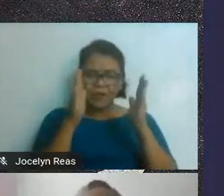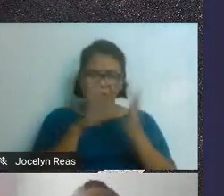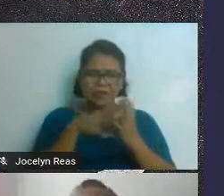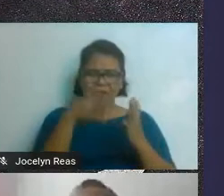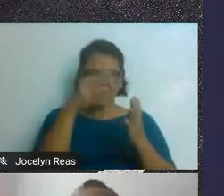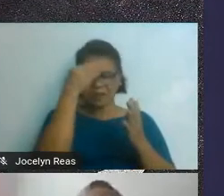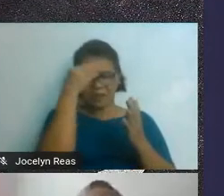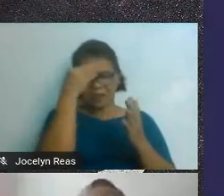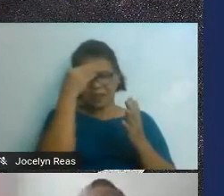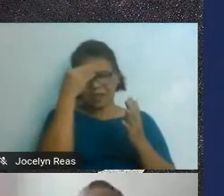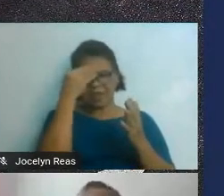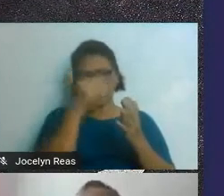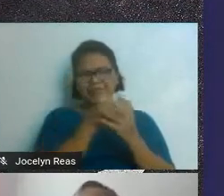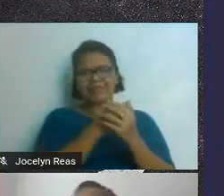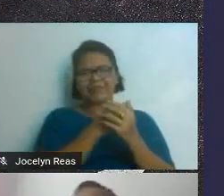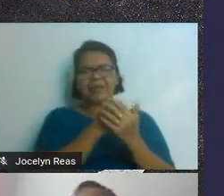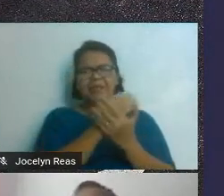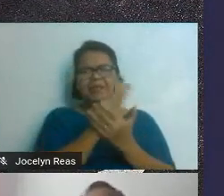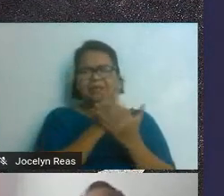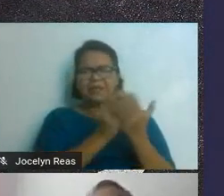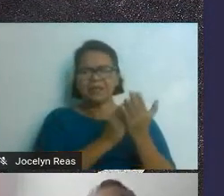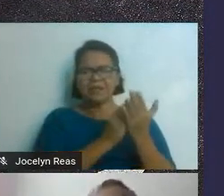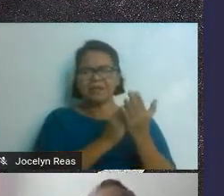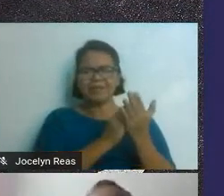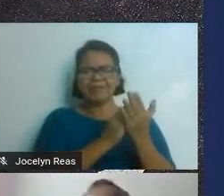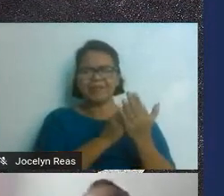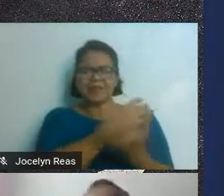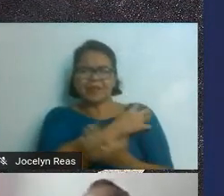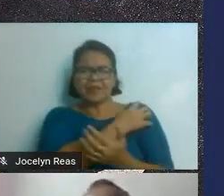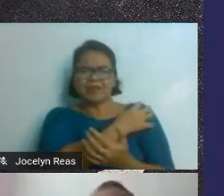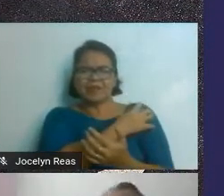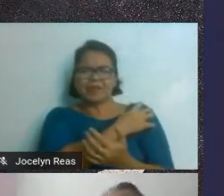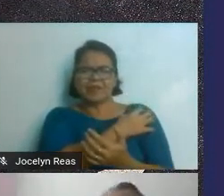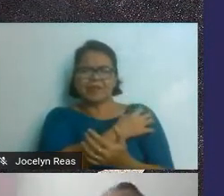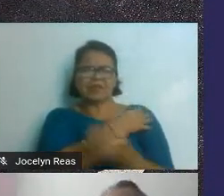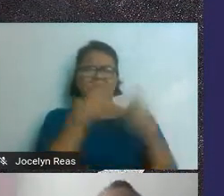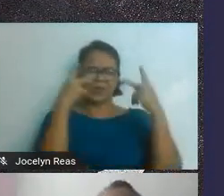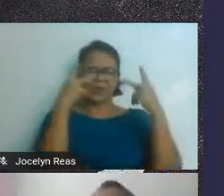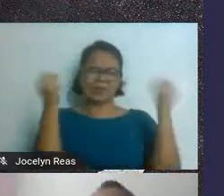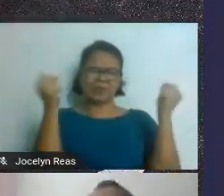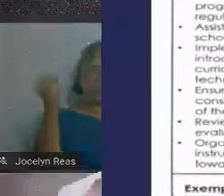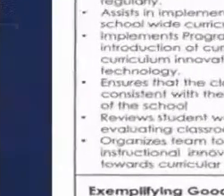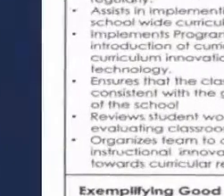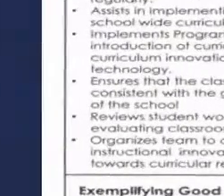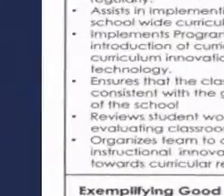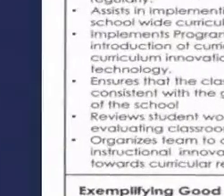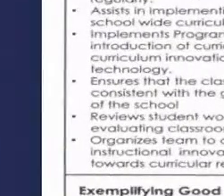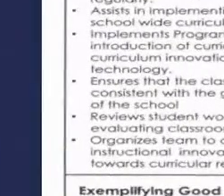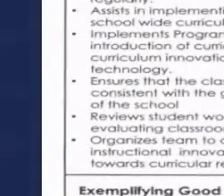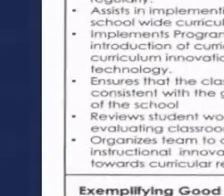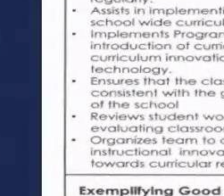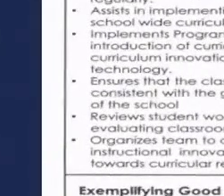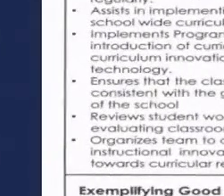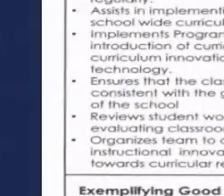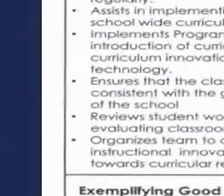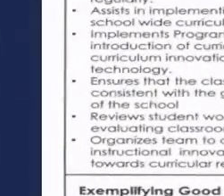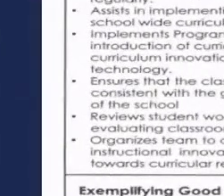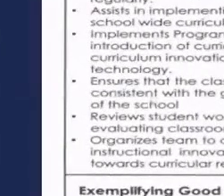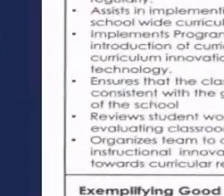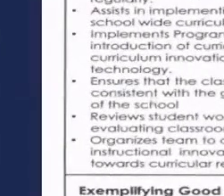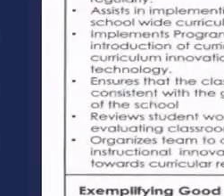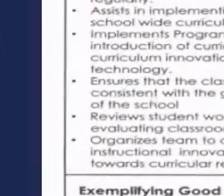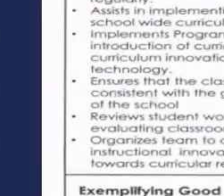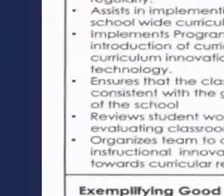yung mga officials yan, mga principals, supervisors, lalo na yung mga principals, we tend to do a lot of other